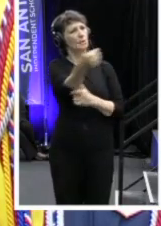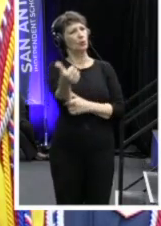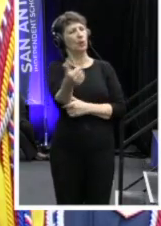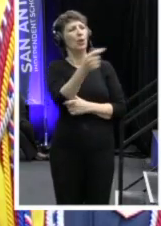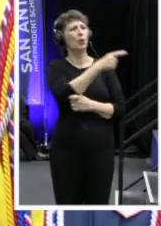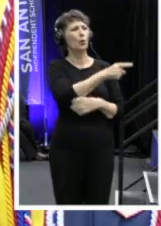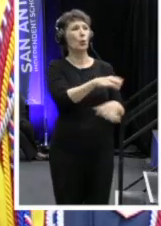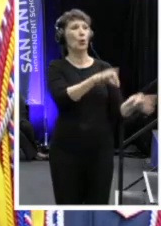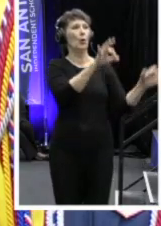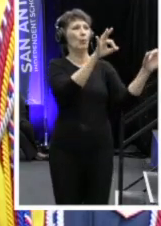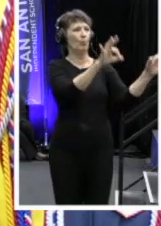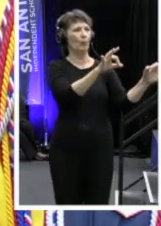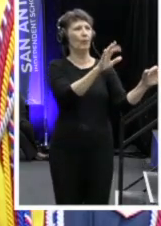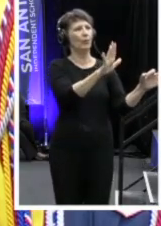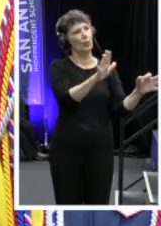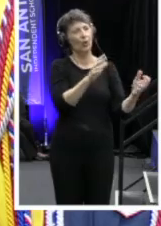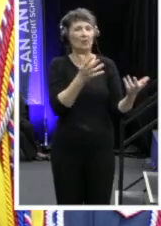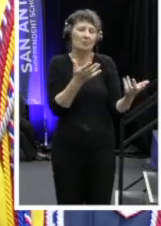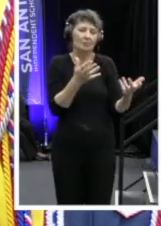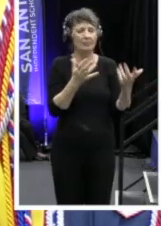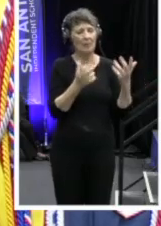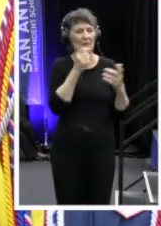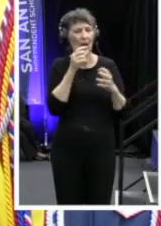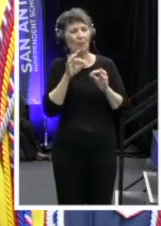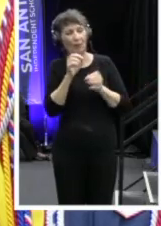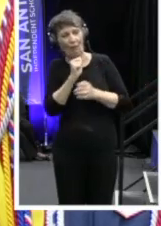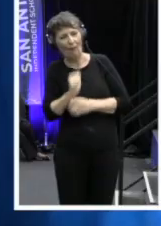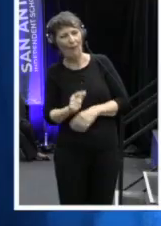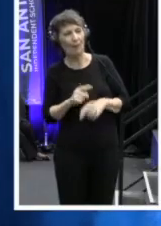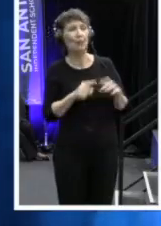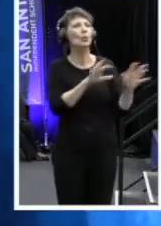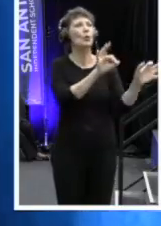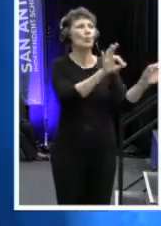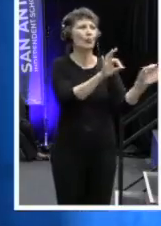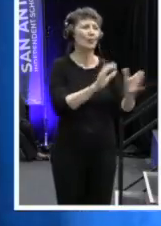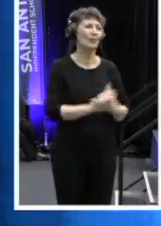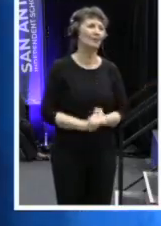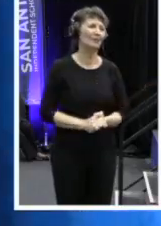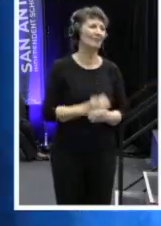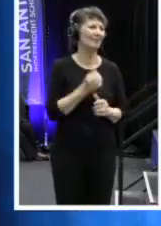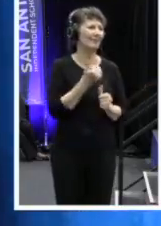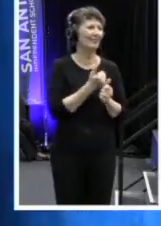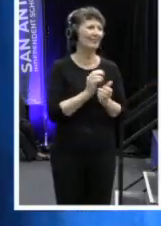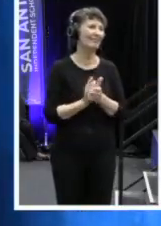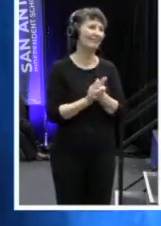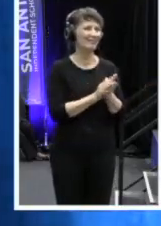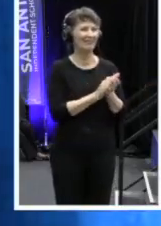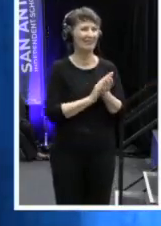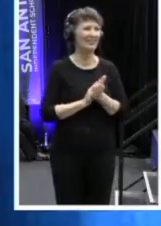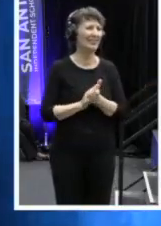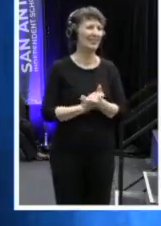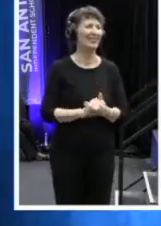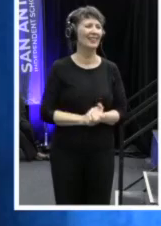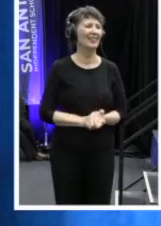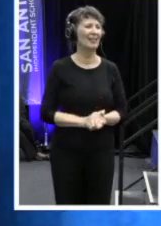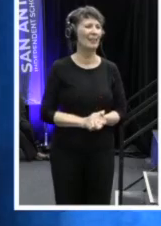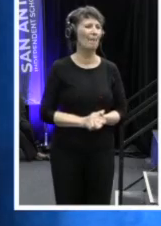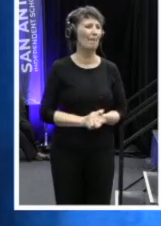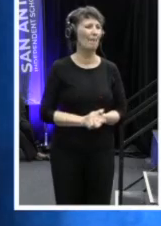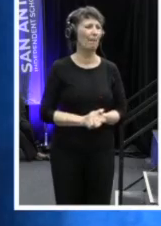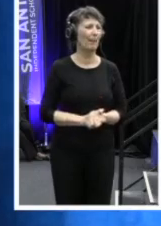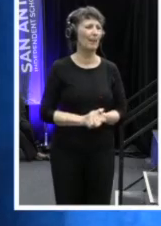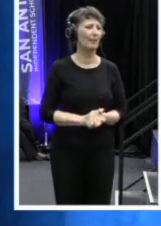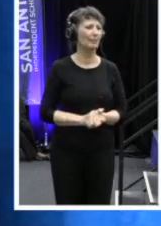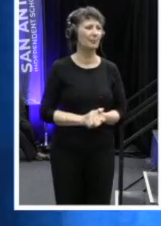are perfect in your imperfection. Every challenge, thank you. Thank you so